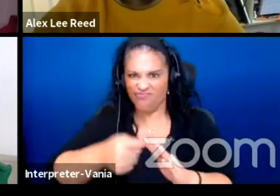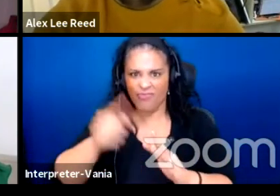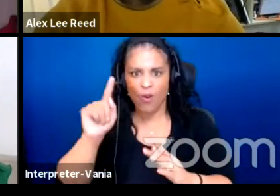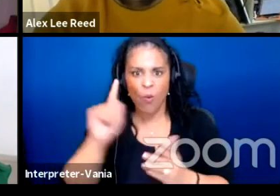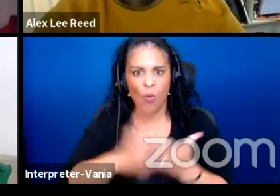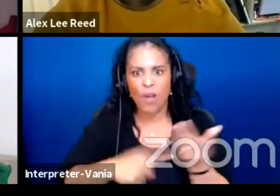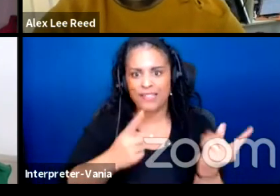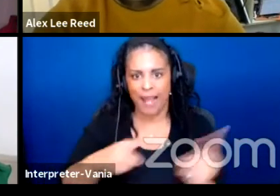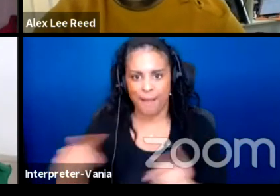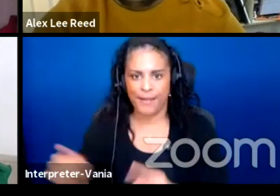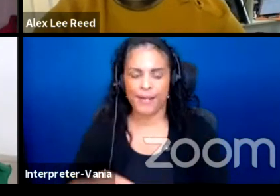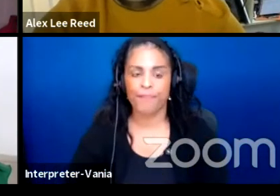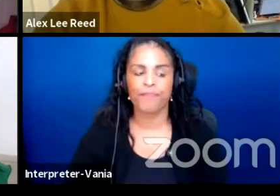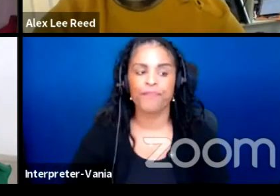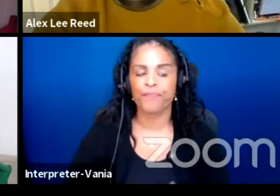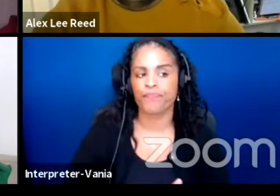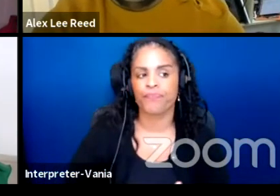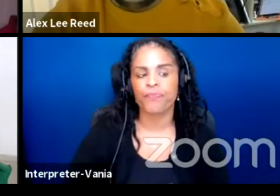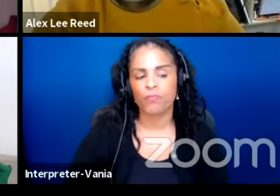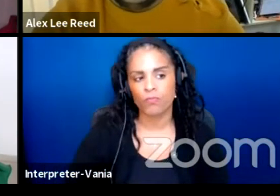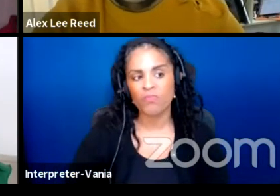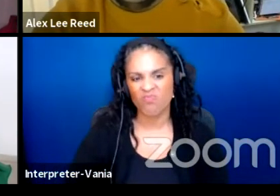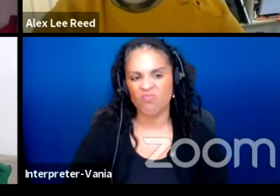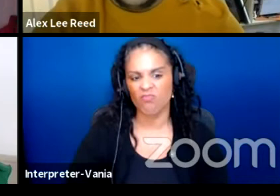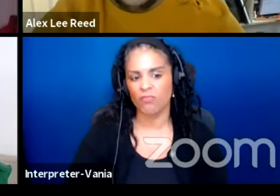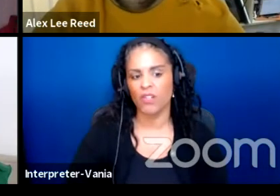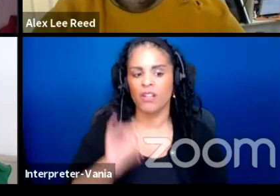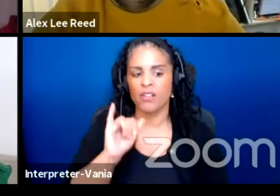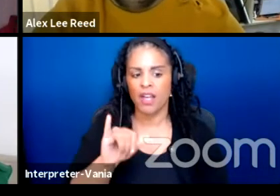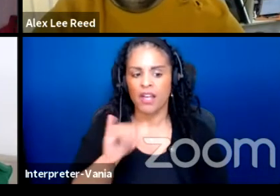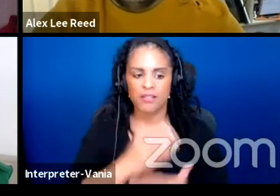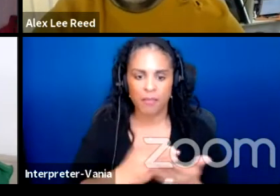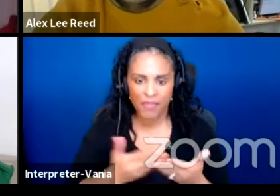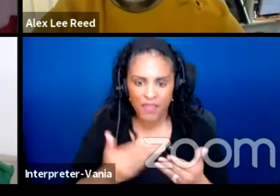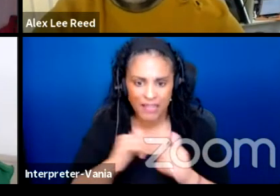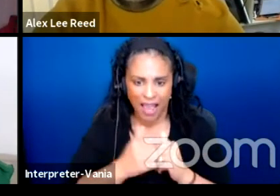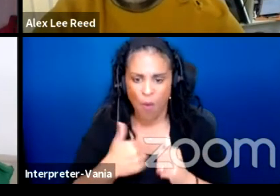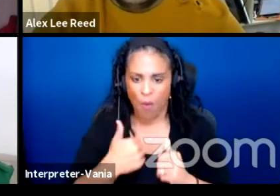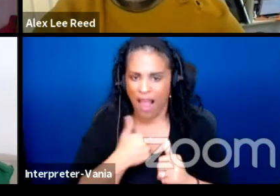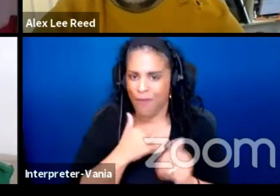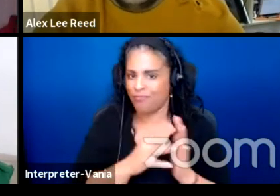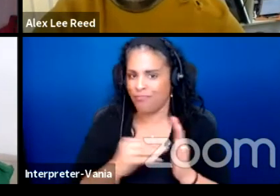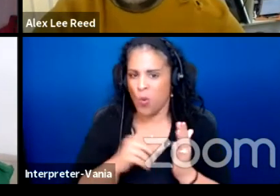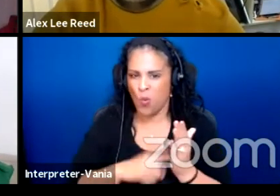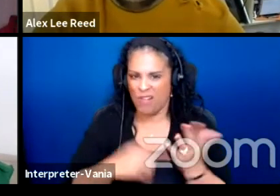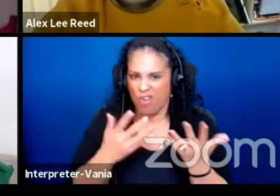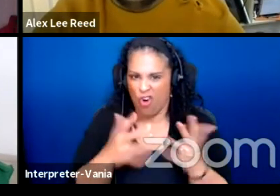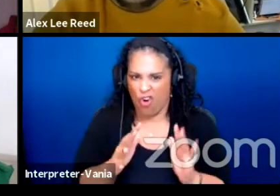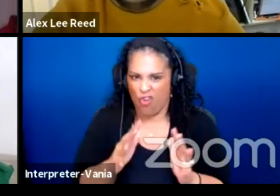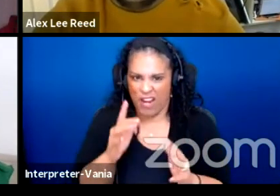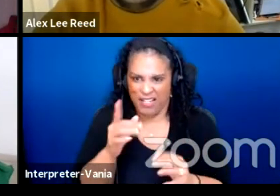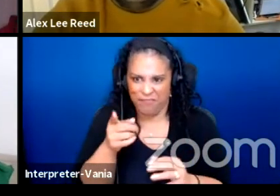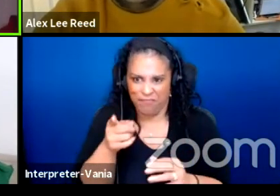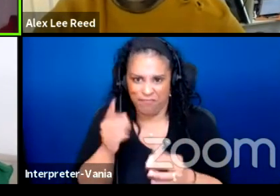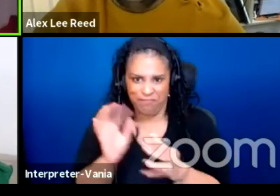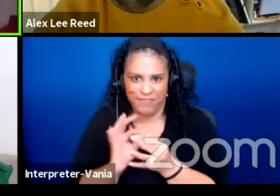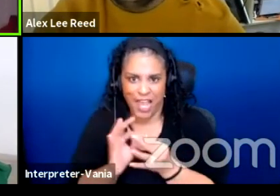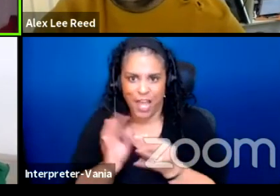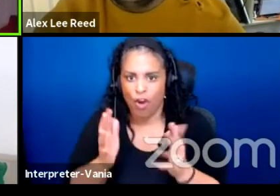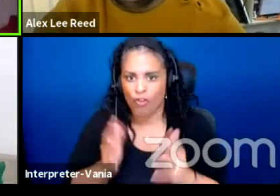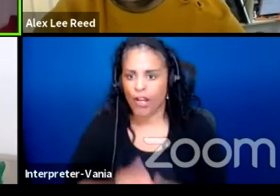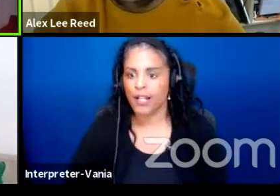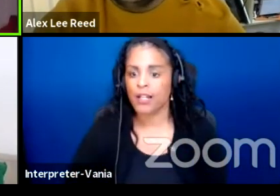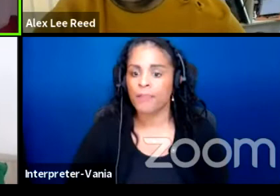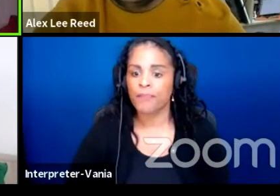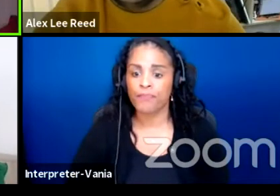on. So those are some of the things and how I would echo what's already been said. Can I just